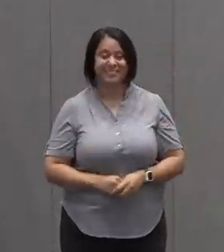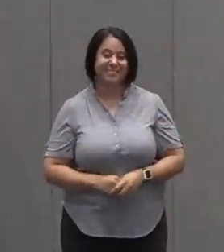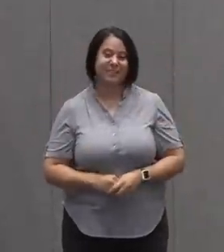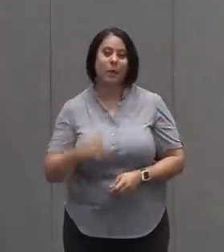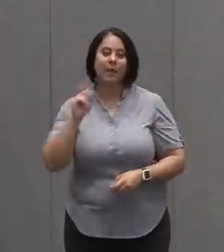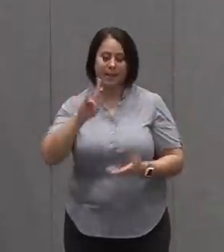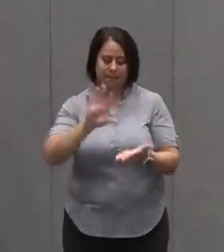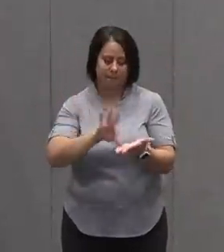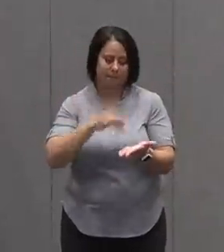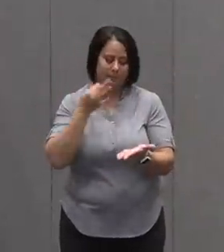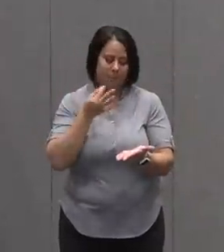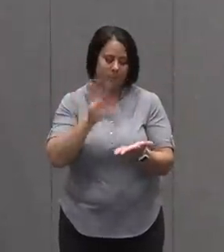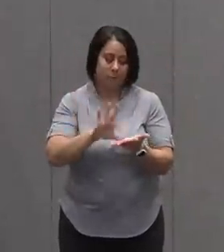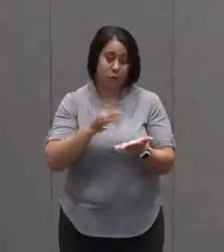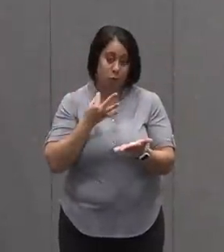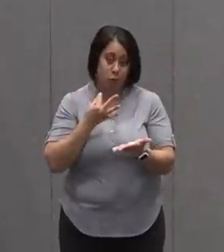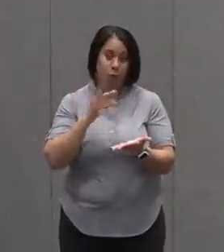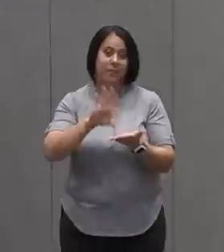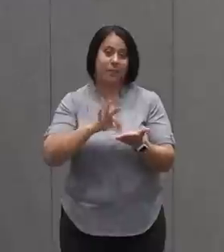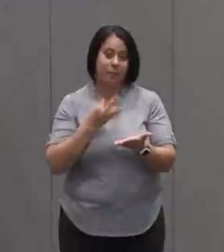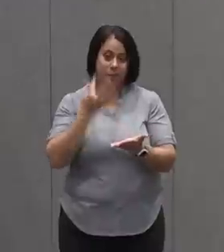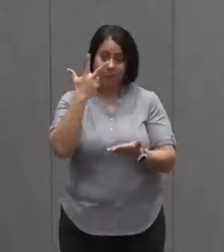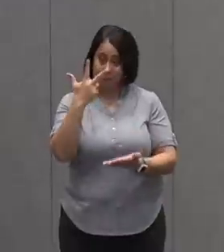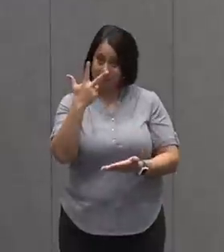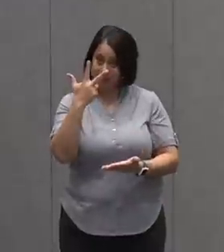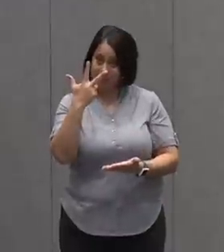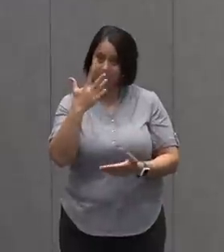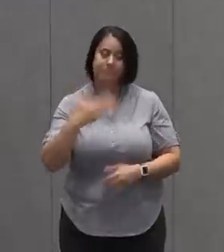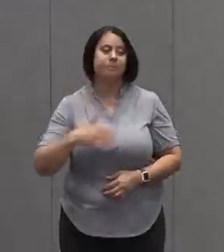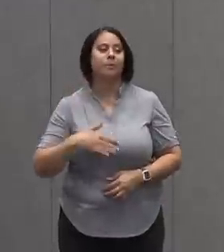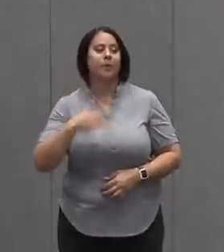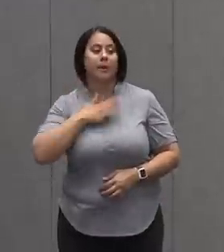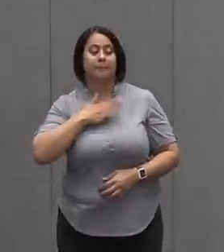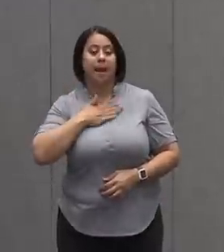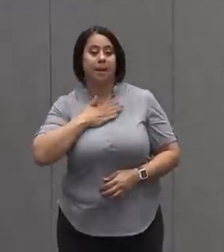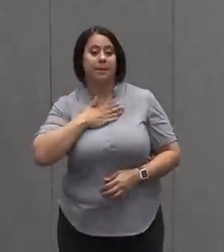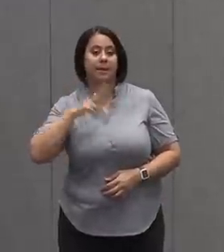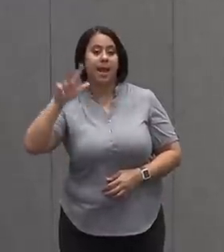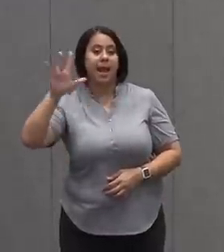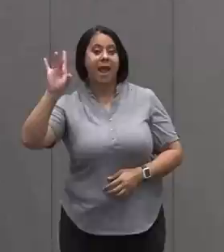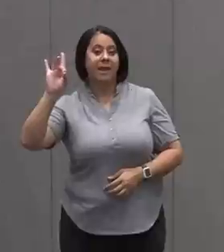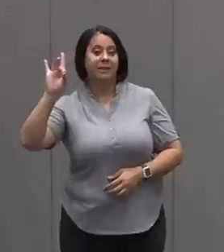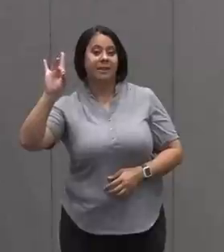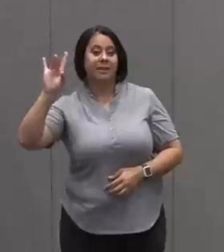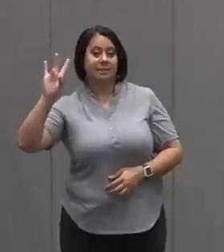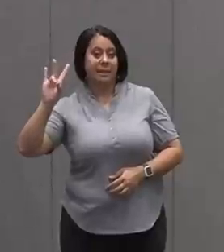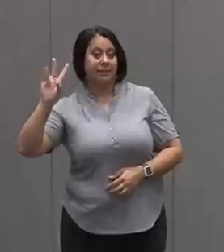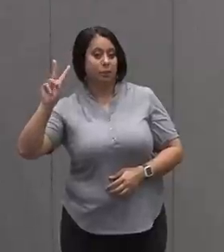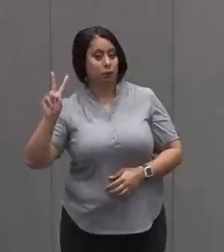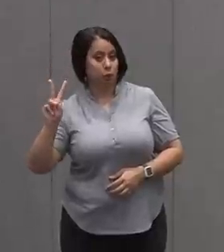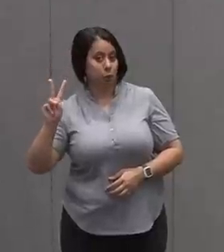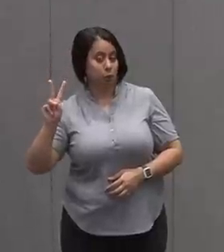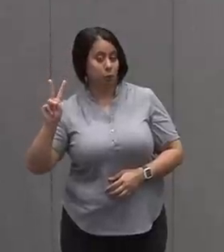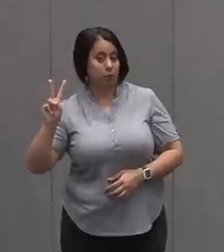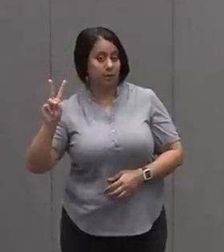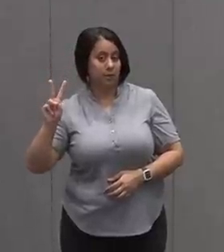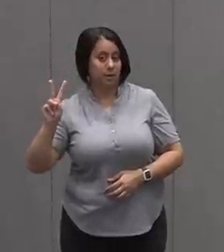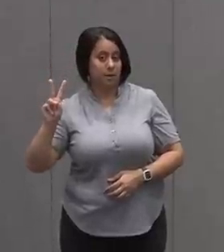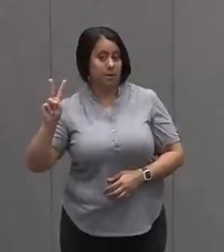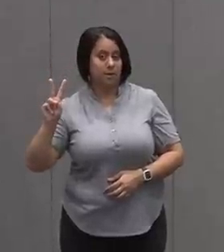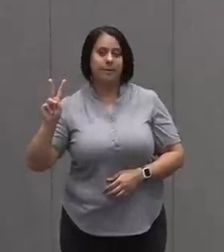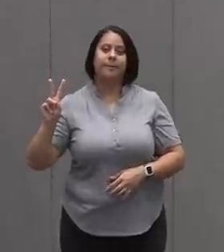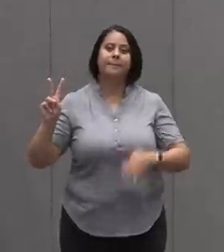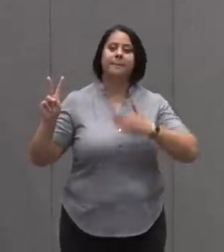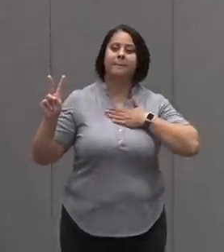3 more. All right. Here are mine. I have 872.